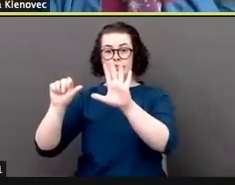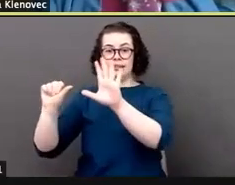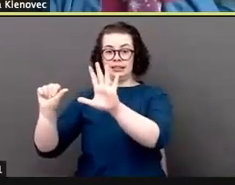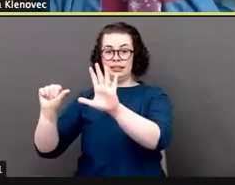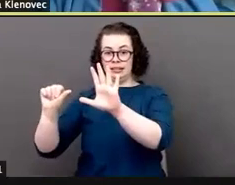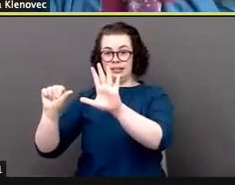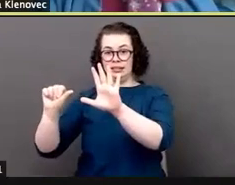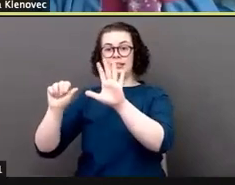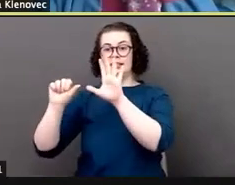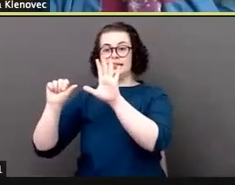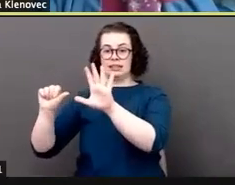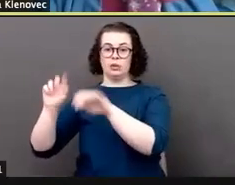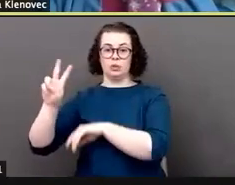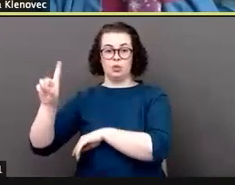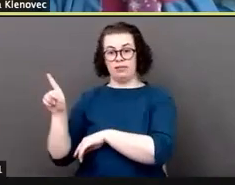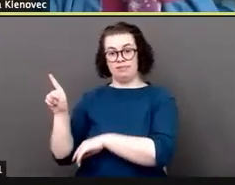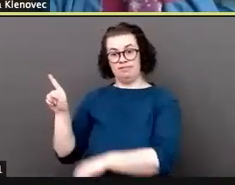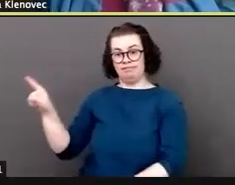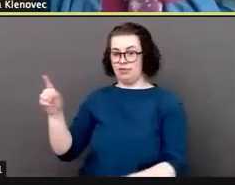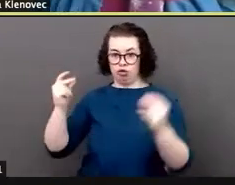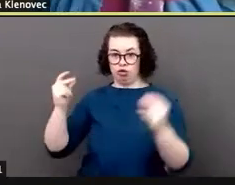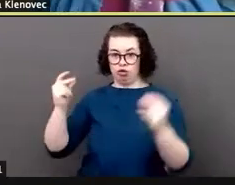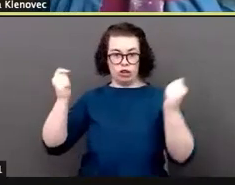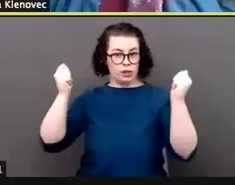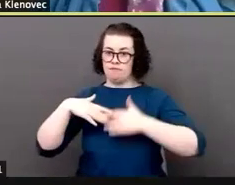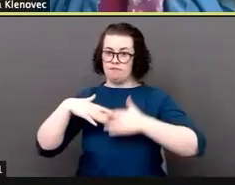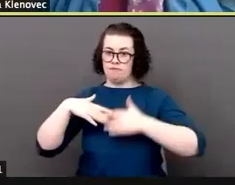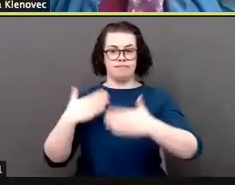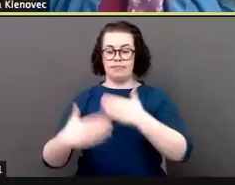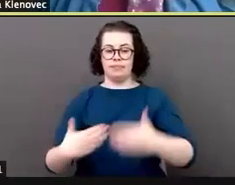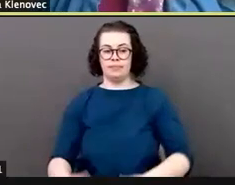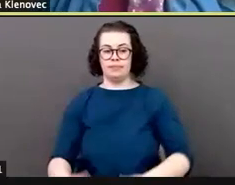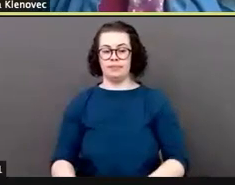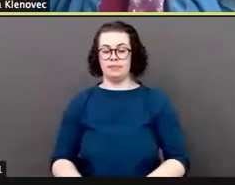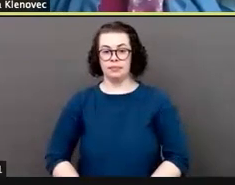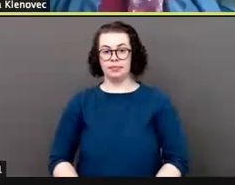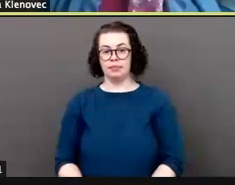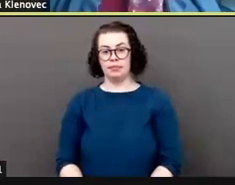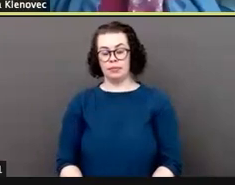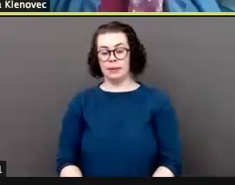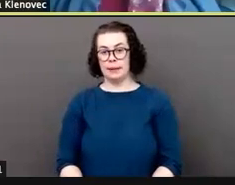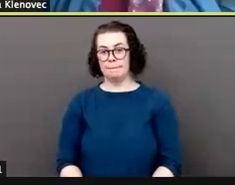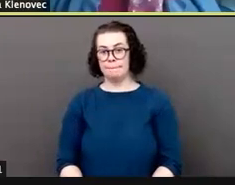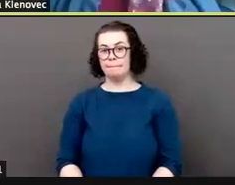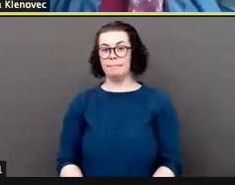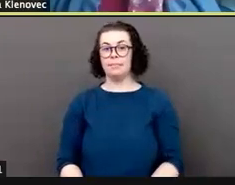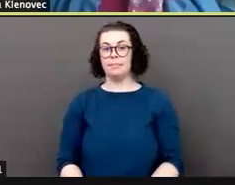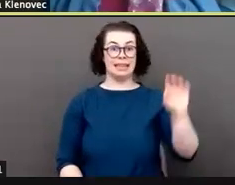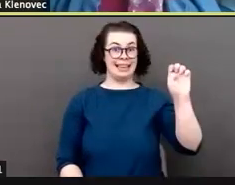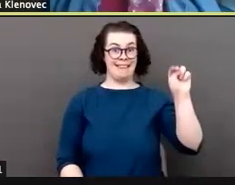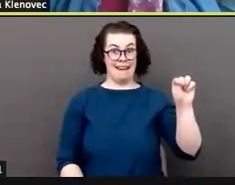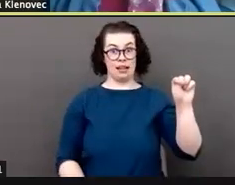76-621 presentation. Next slide, please. The main difference to the EN is that